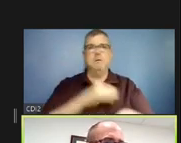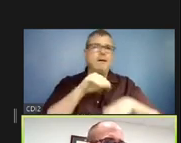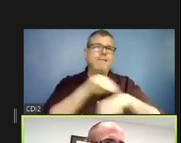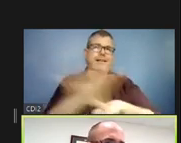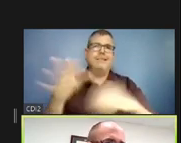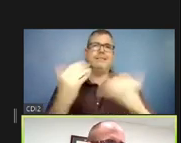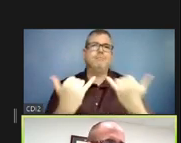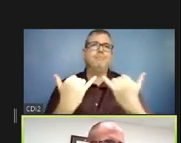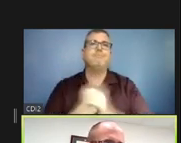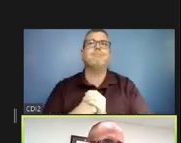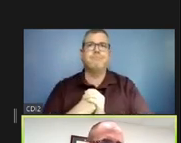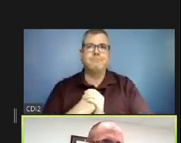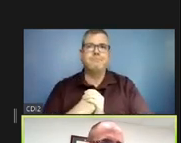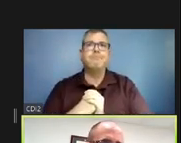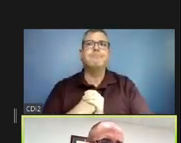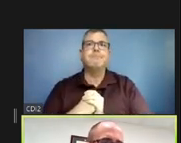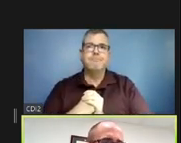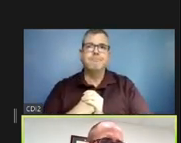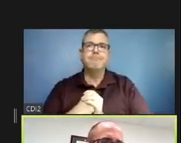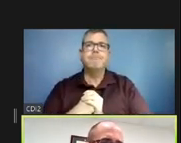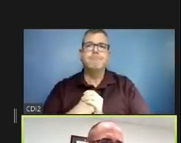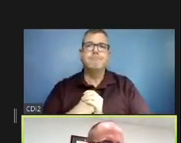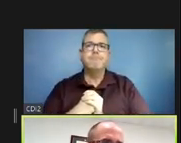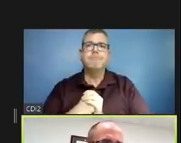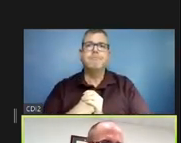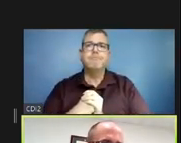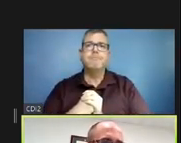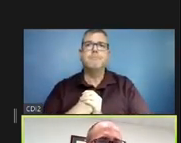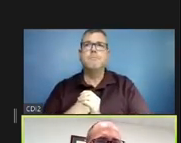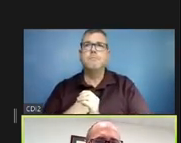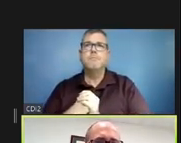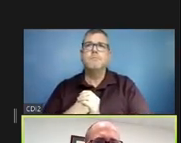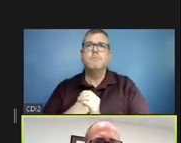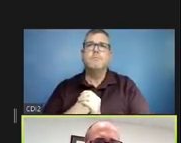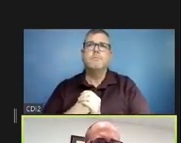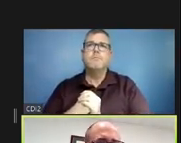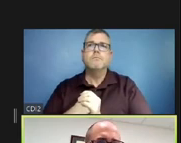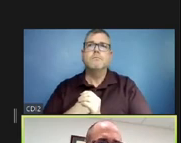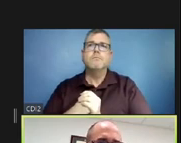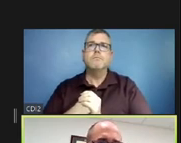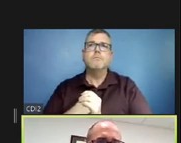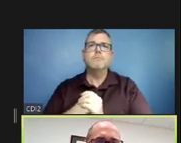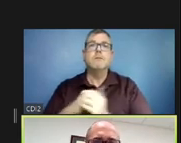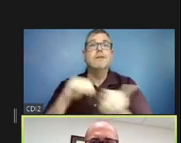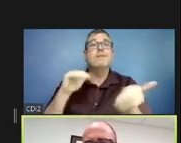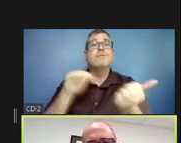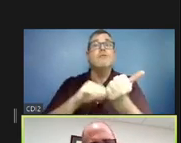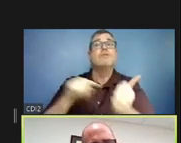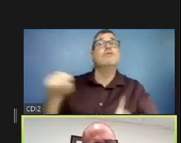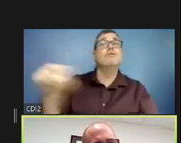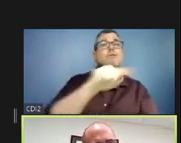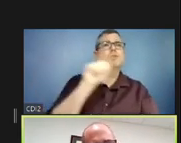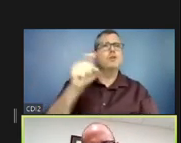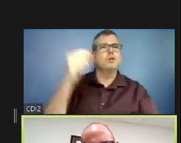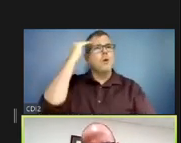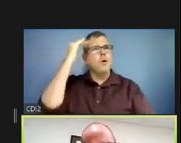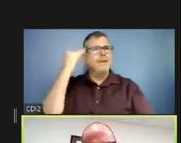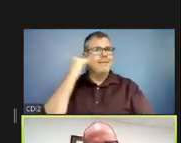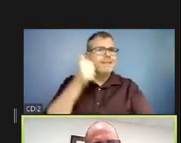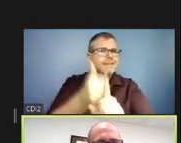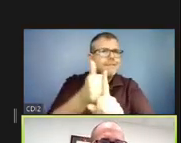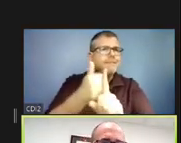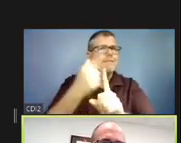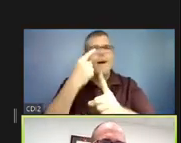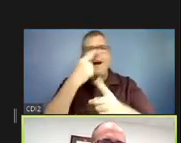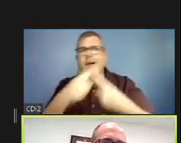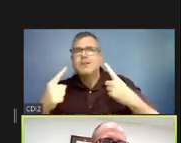that common that people would have that information, and so don't feel don't feel in a sort of unique situation if you